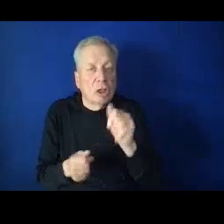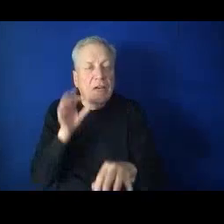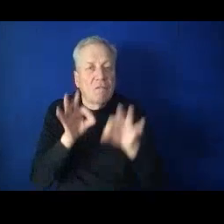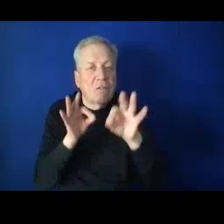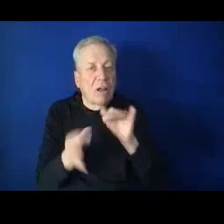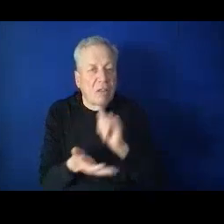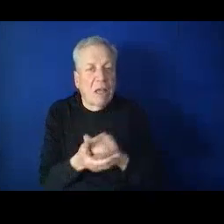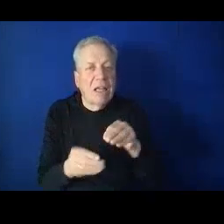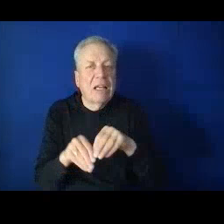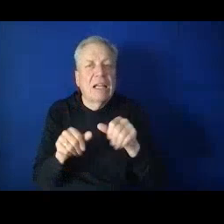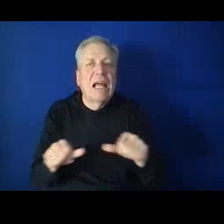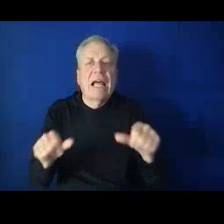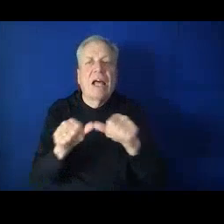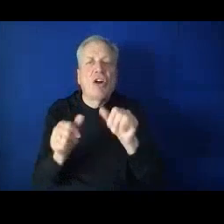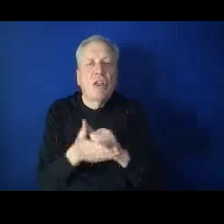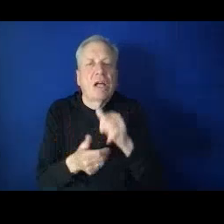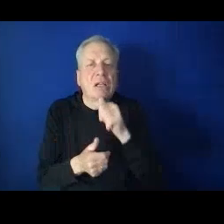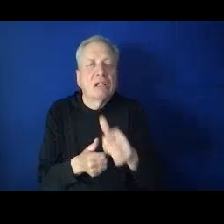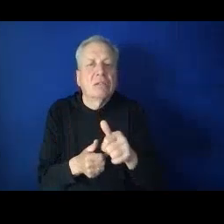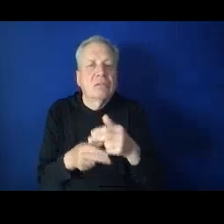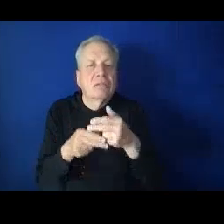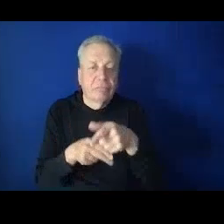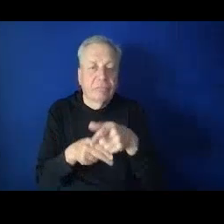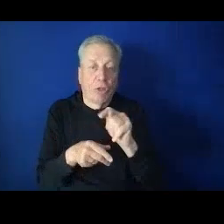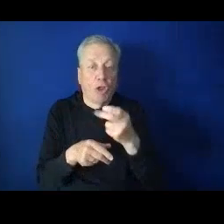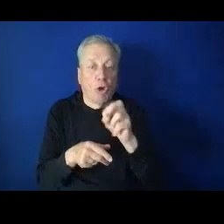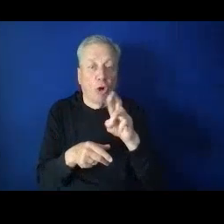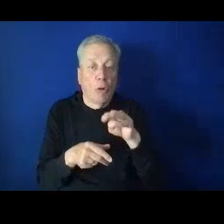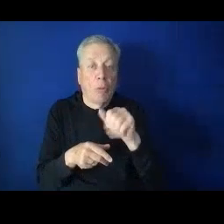in areas that are non-thermal in the park.